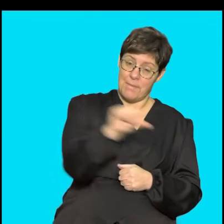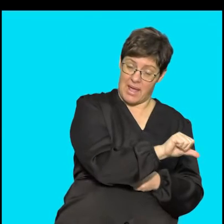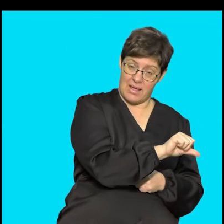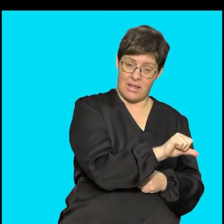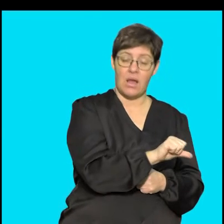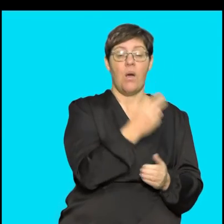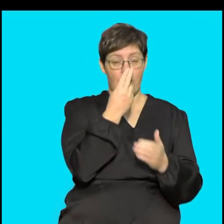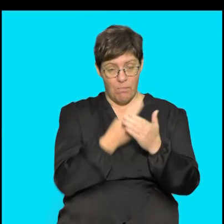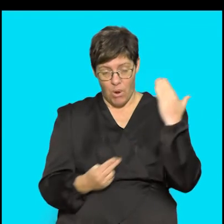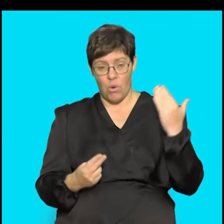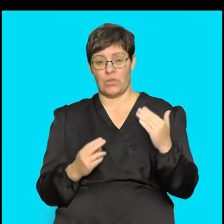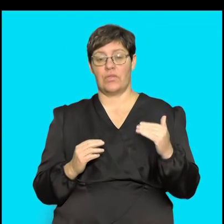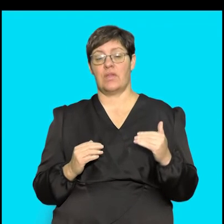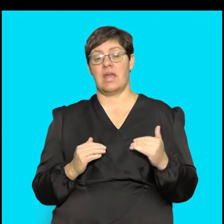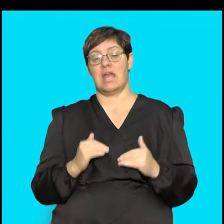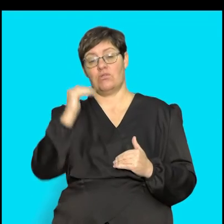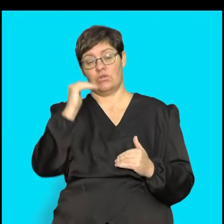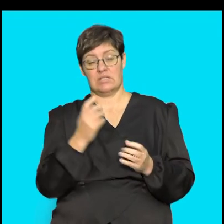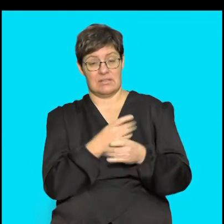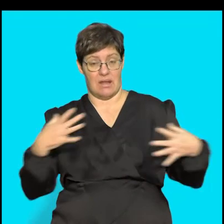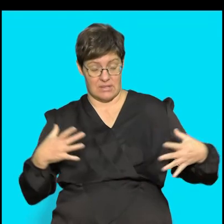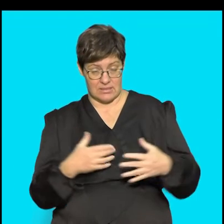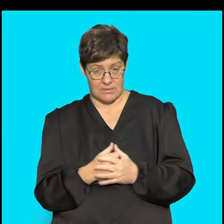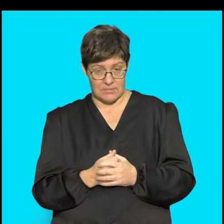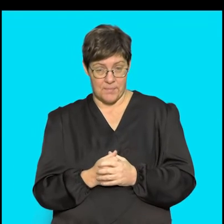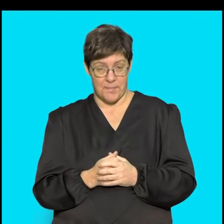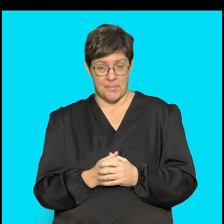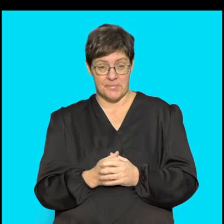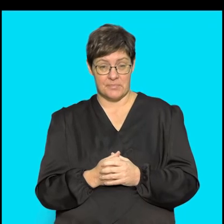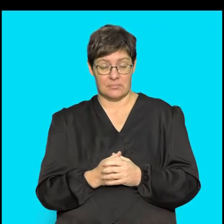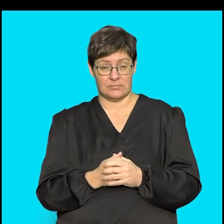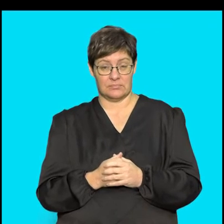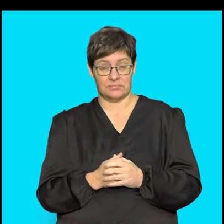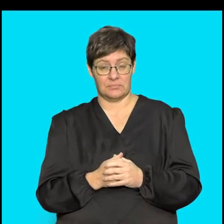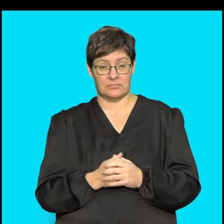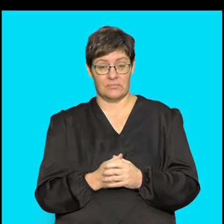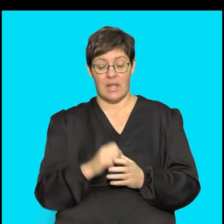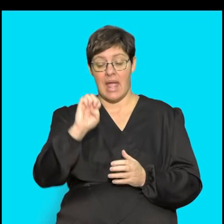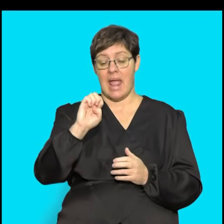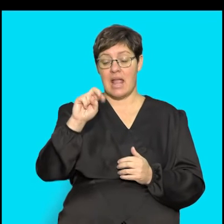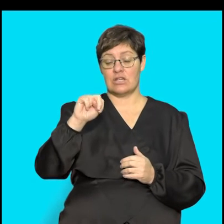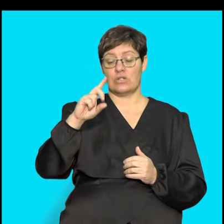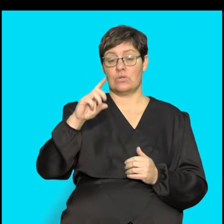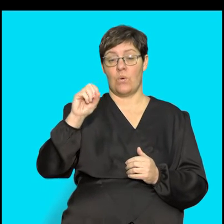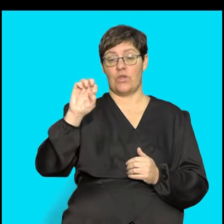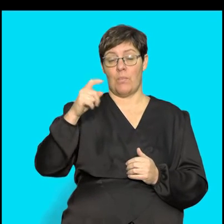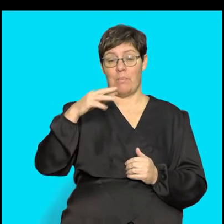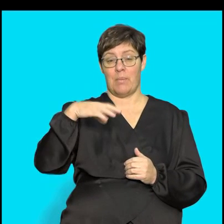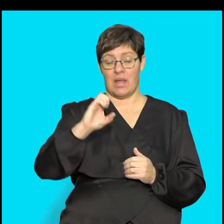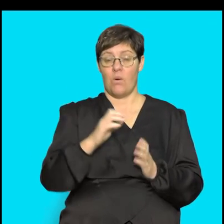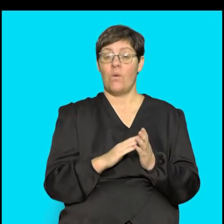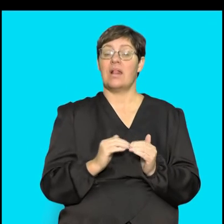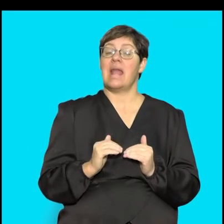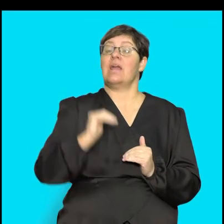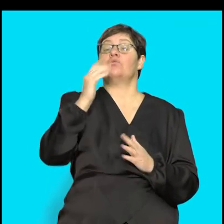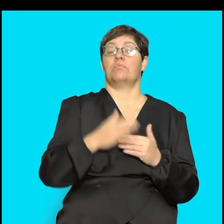the reverse reaction will both increase initially the rate of the endothermic reaction